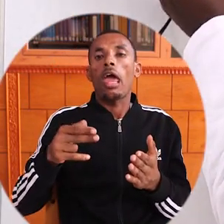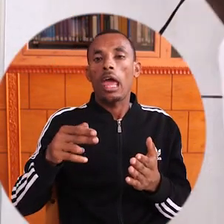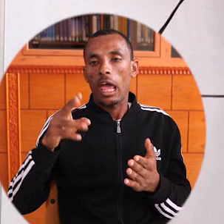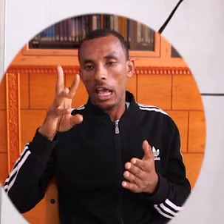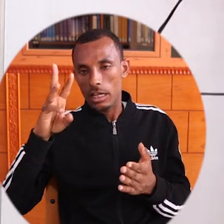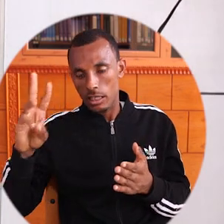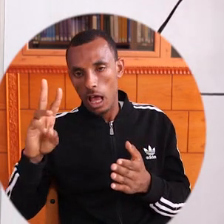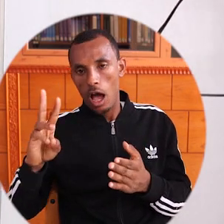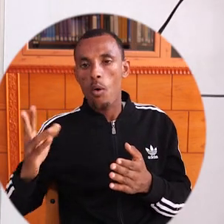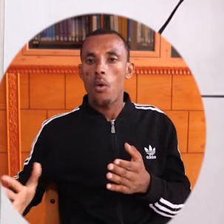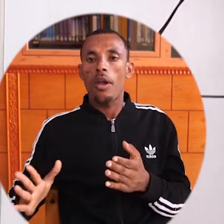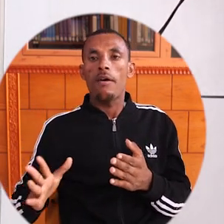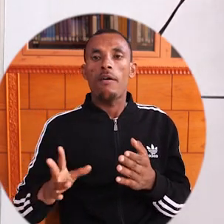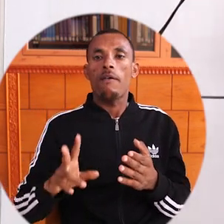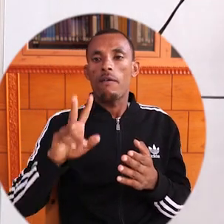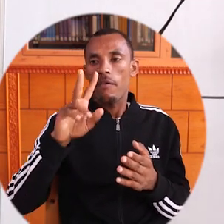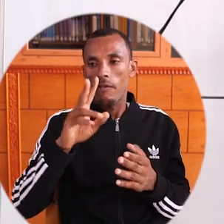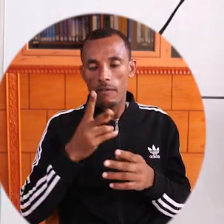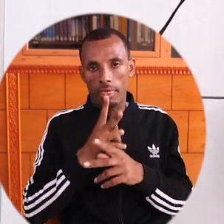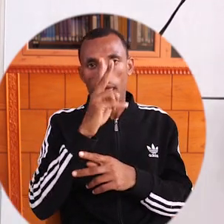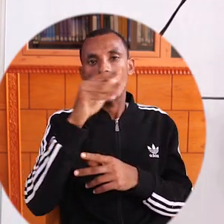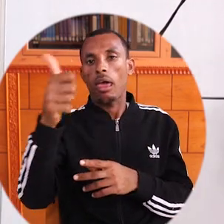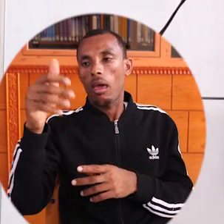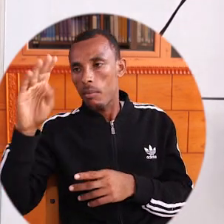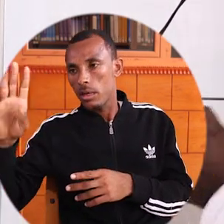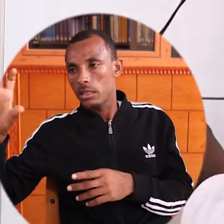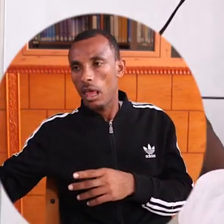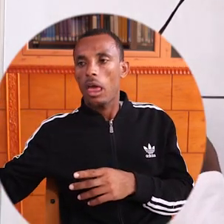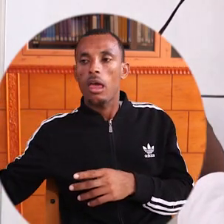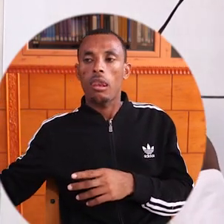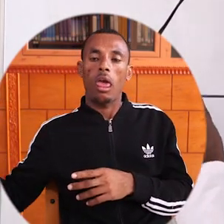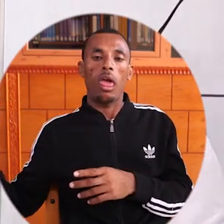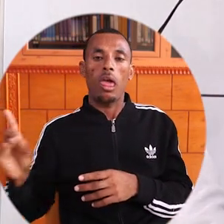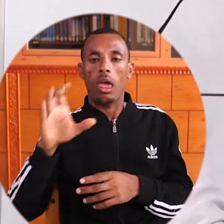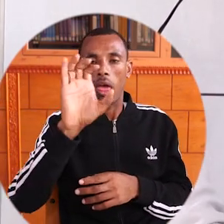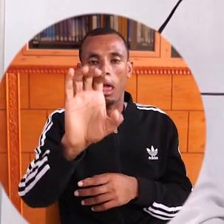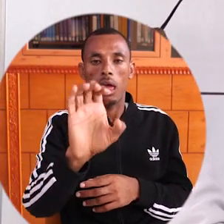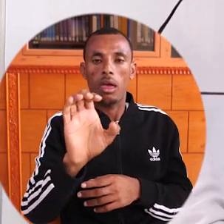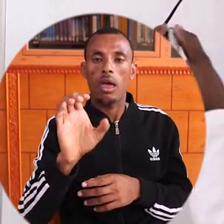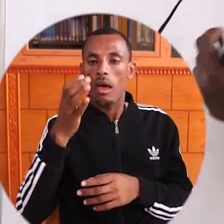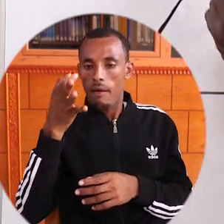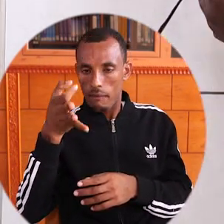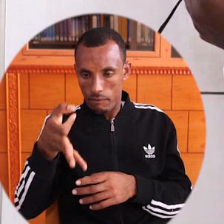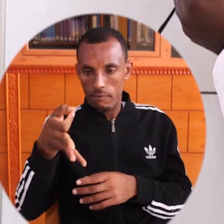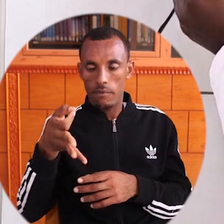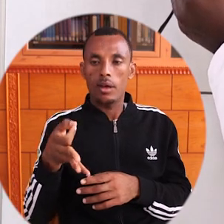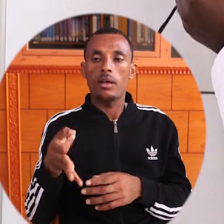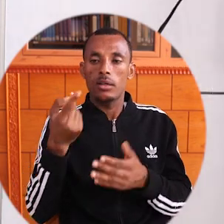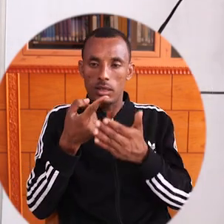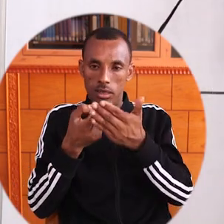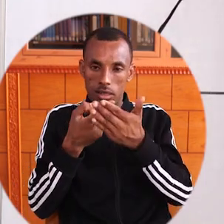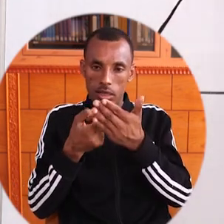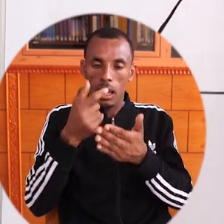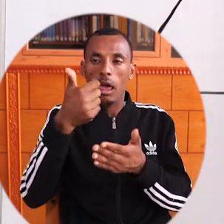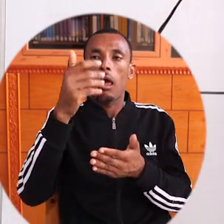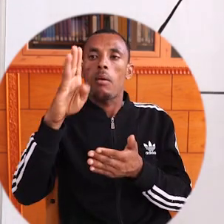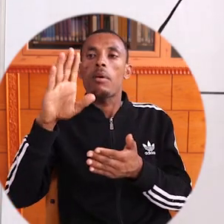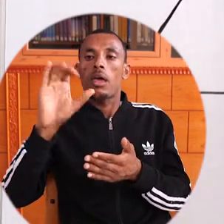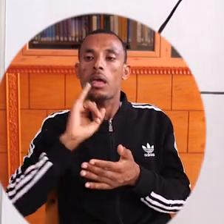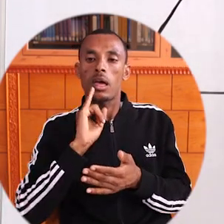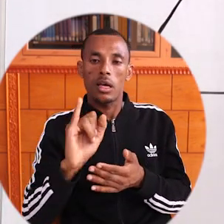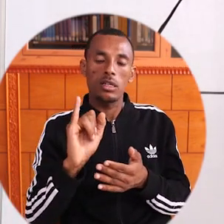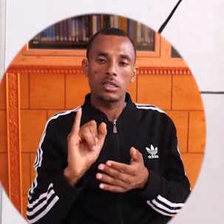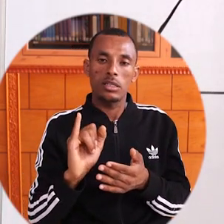A, vertex A, B, C, D, E, F. This AB is